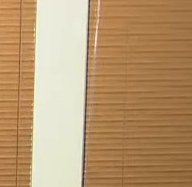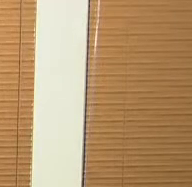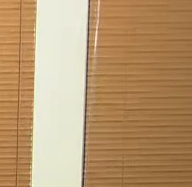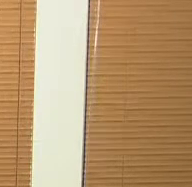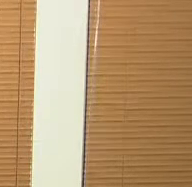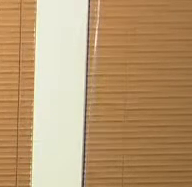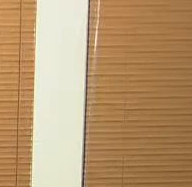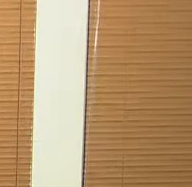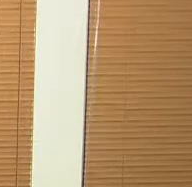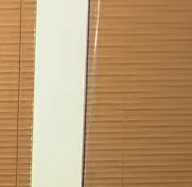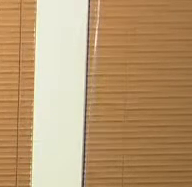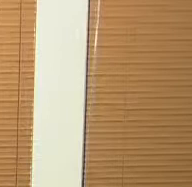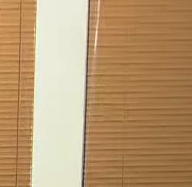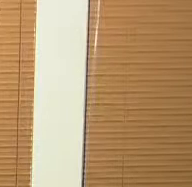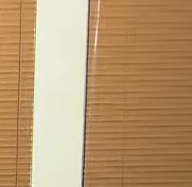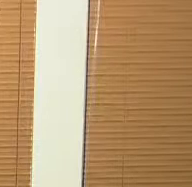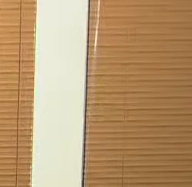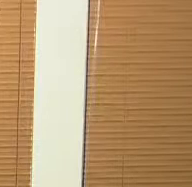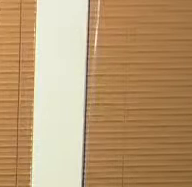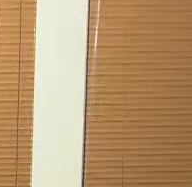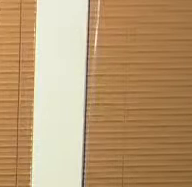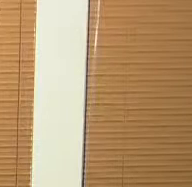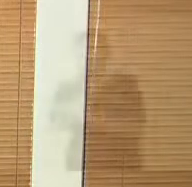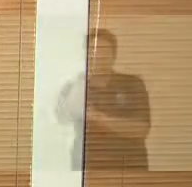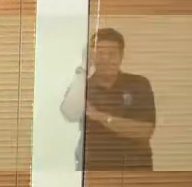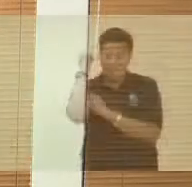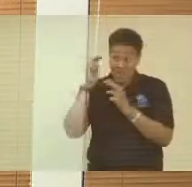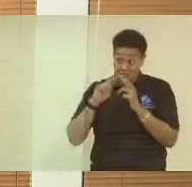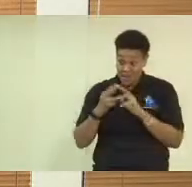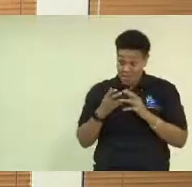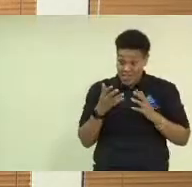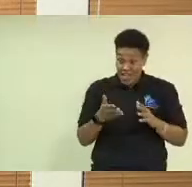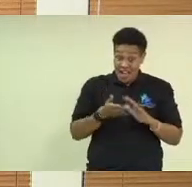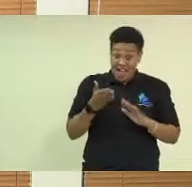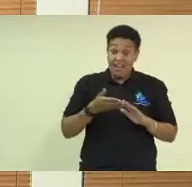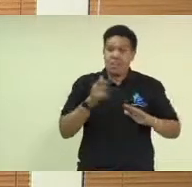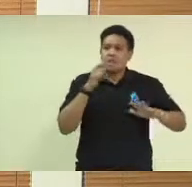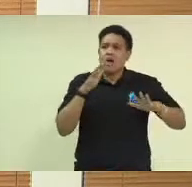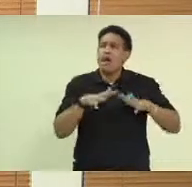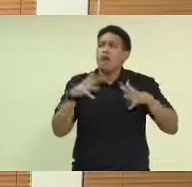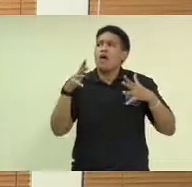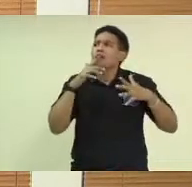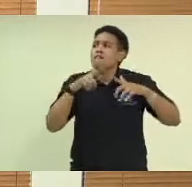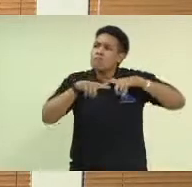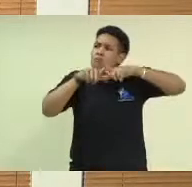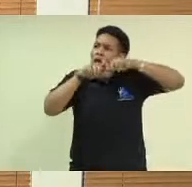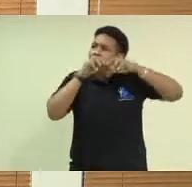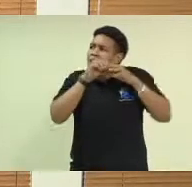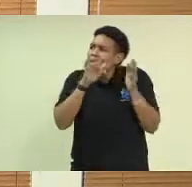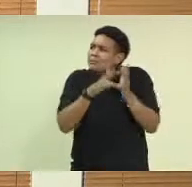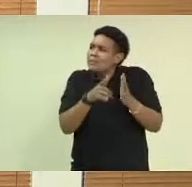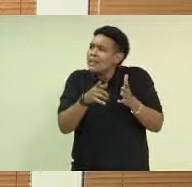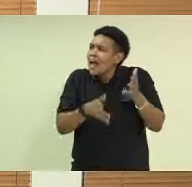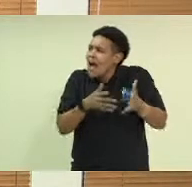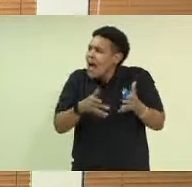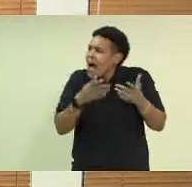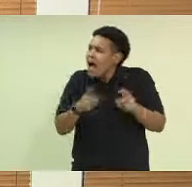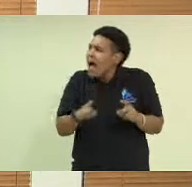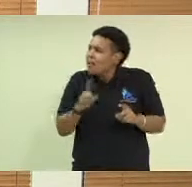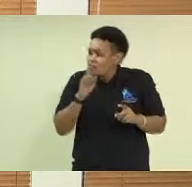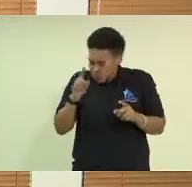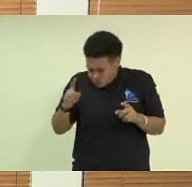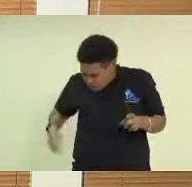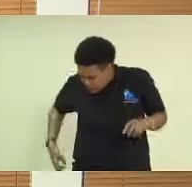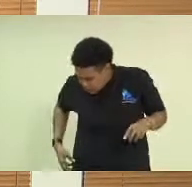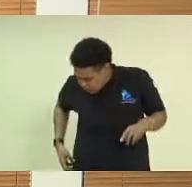of us. And because of the numbers, not a lot of breaks in between. And it